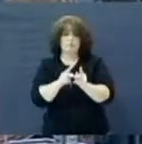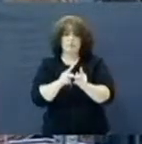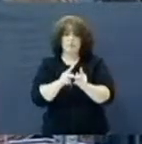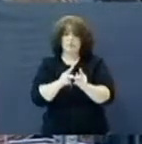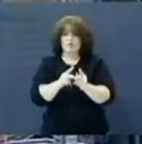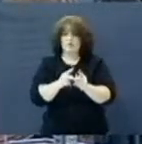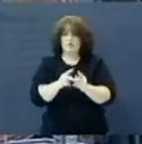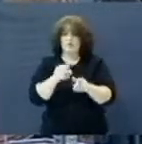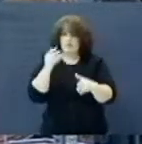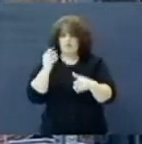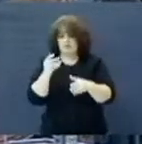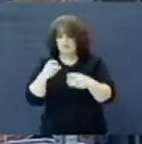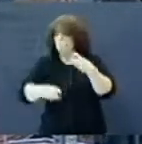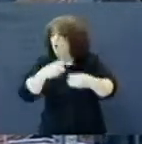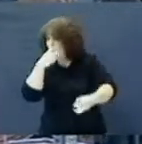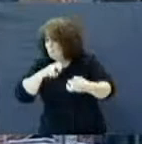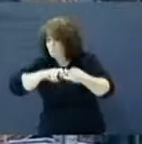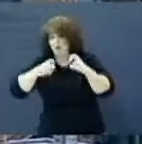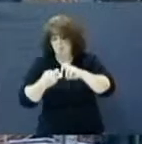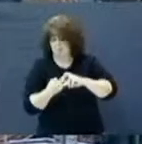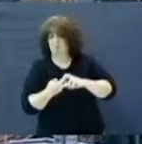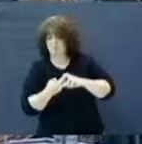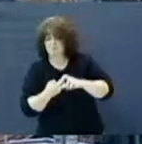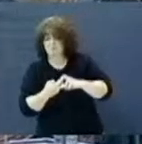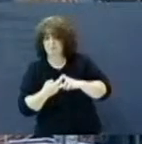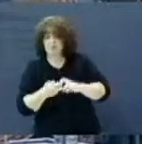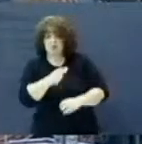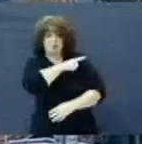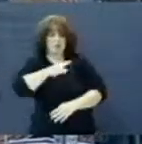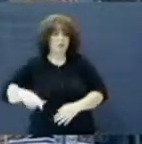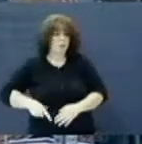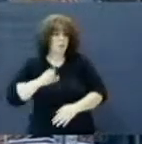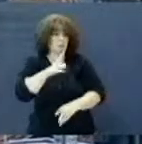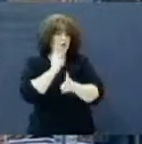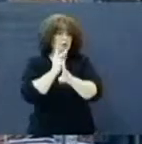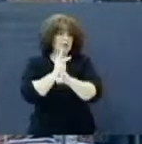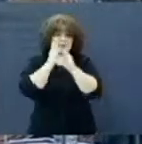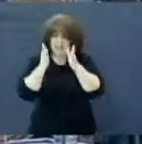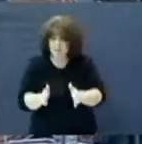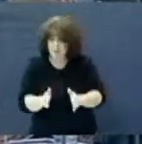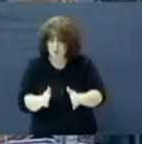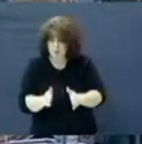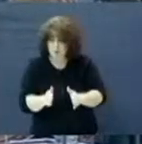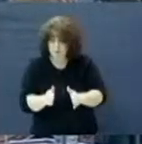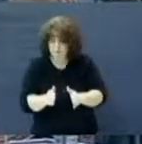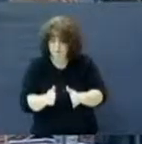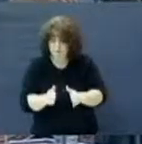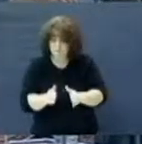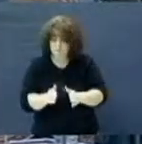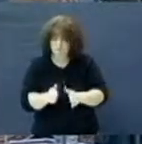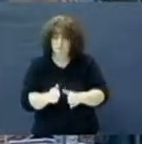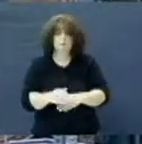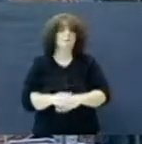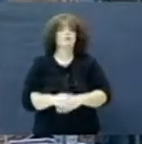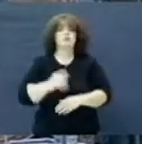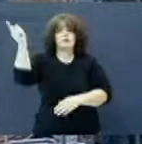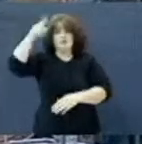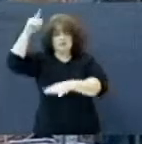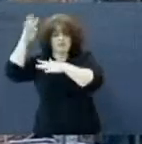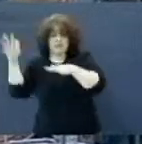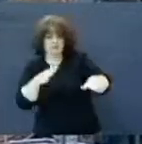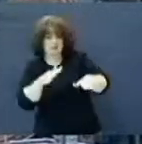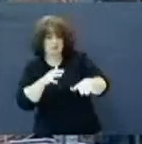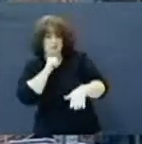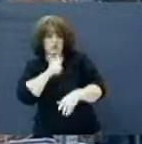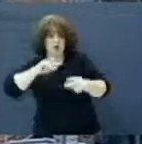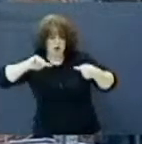The Lord is thy keeper. The Lord is thy shade upon thy right hand. The sun shall not smite